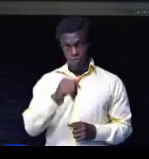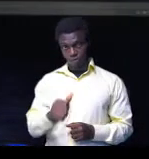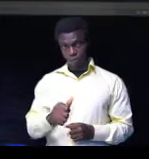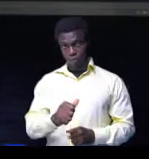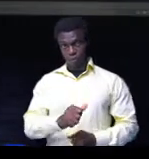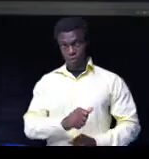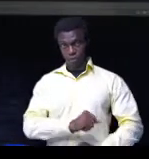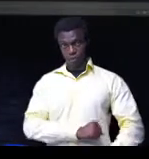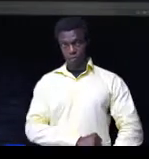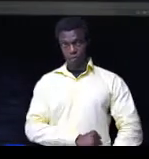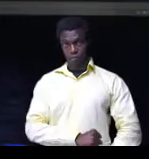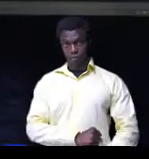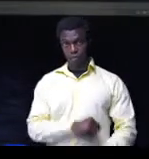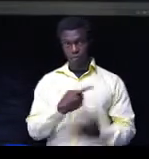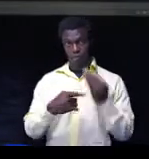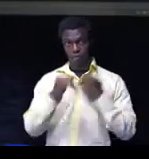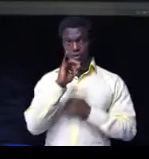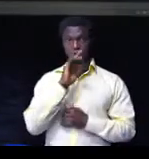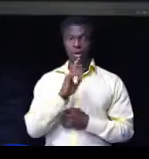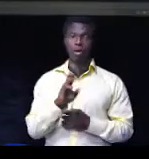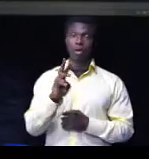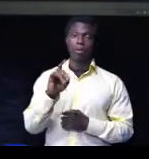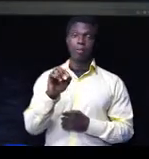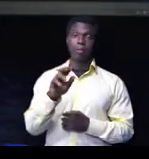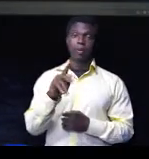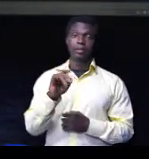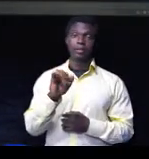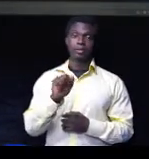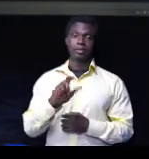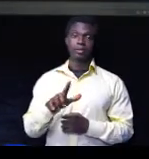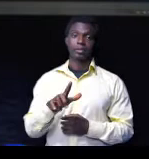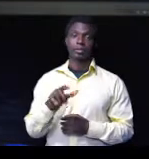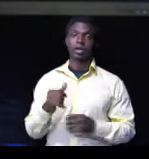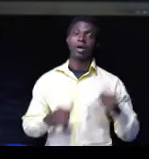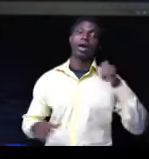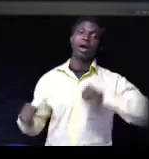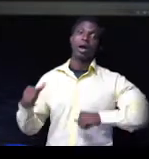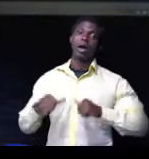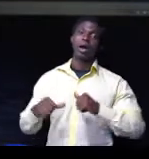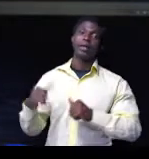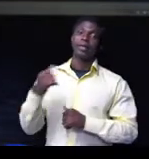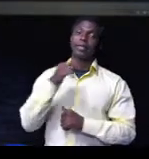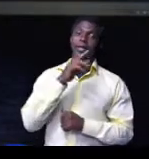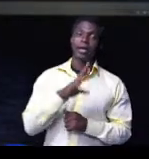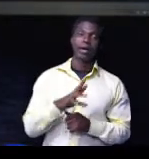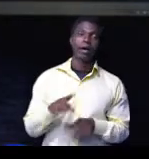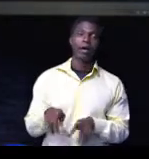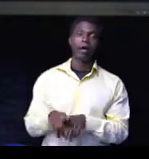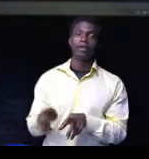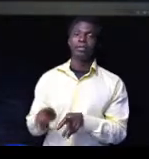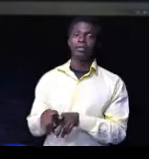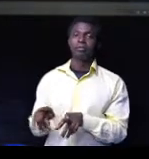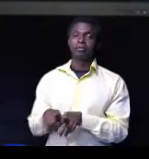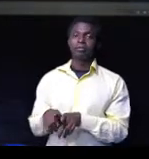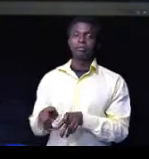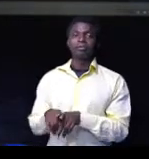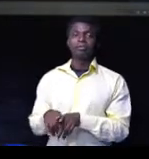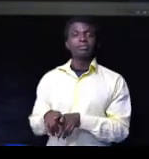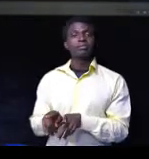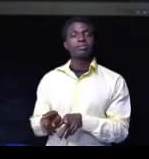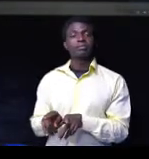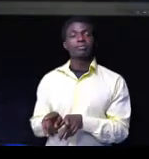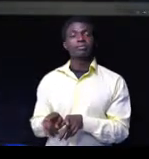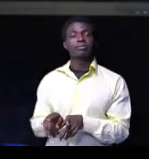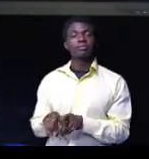self-defense. Martial arts, what are martial arts? Martial arts are various fighting sports used